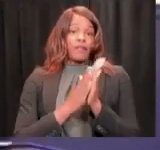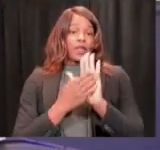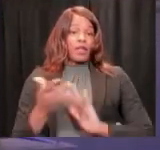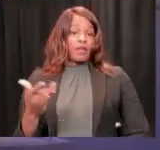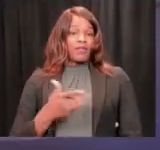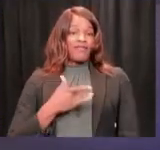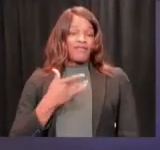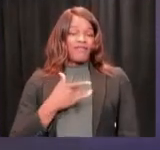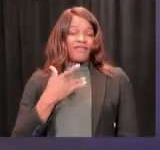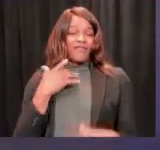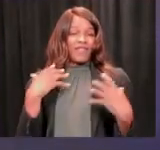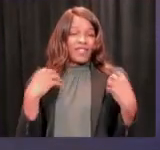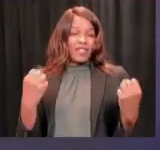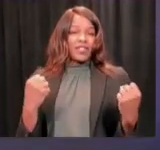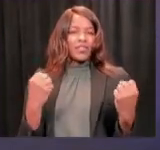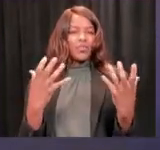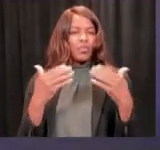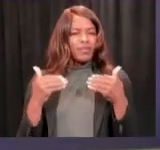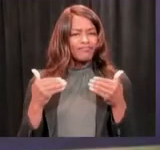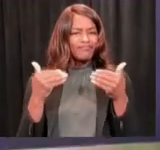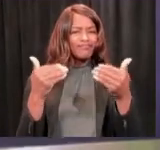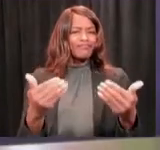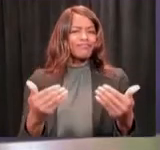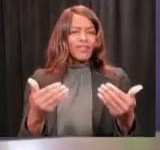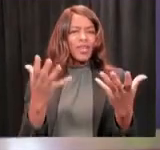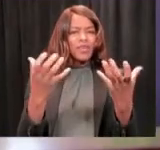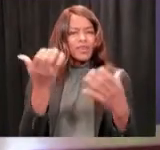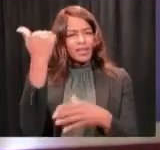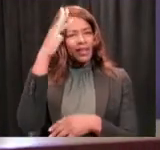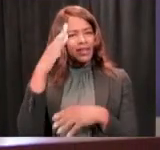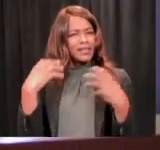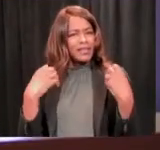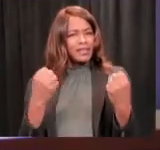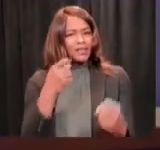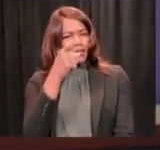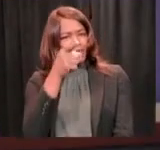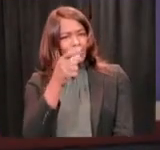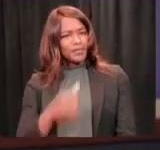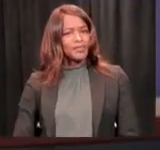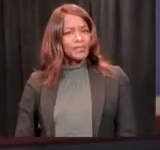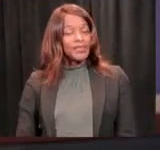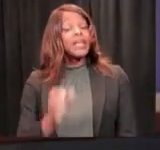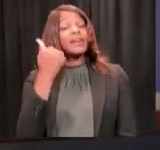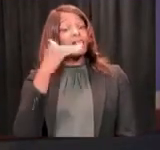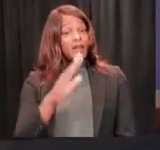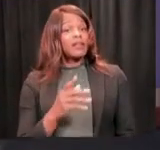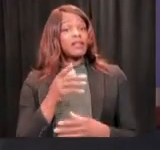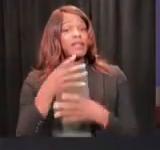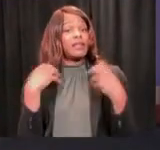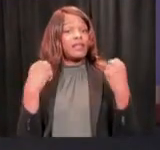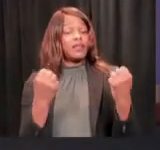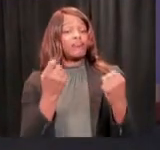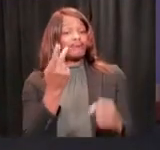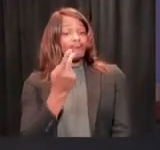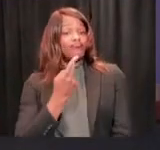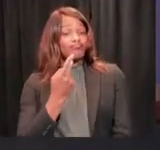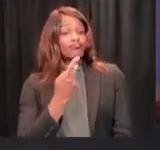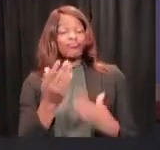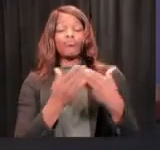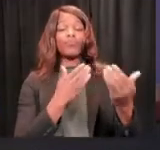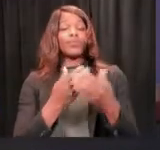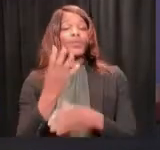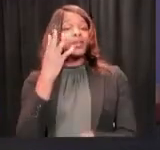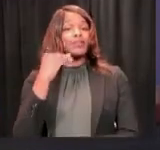healed? Do you want to move forward? Do you want God to heal you? Here's the thing. God can heal you and me from whatever we